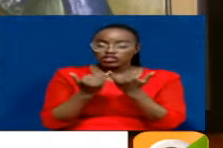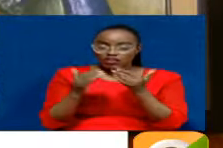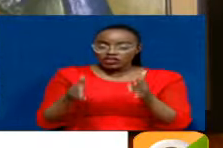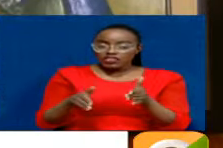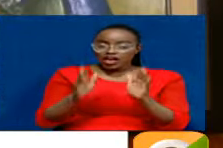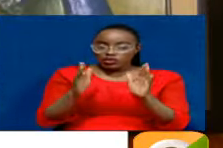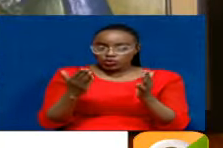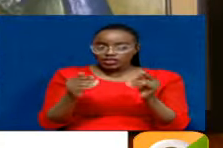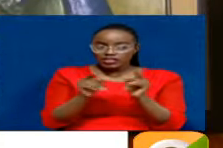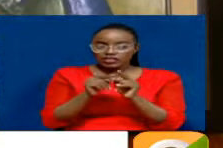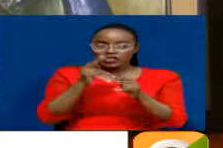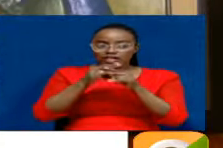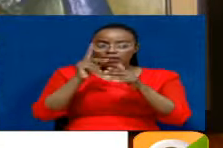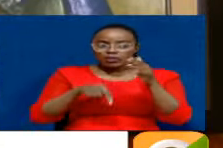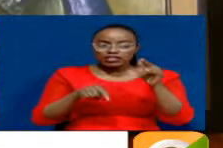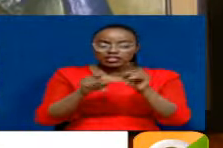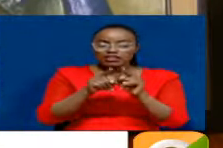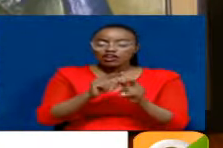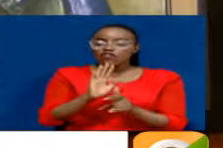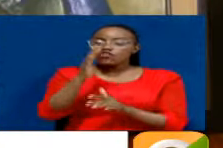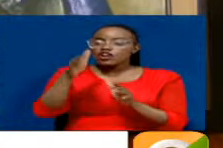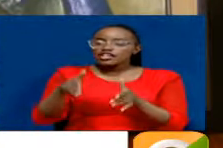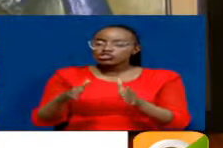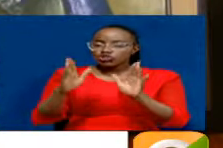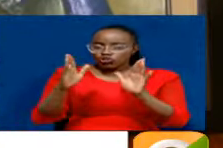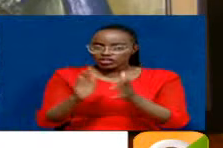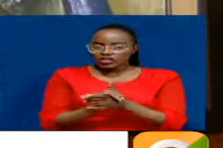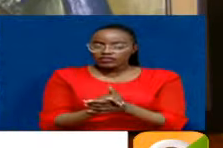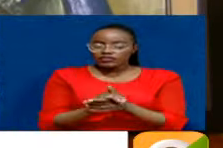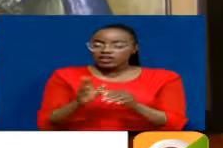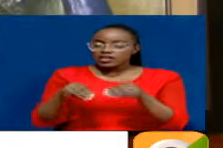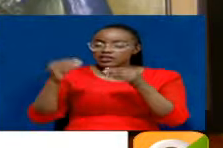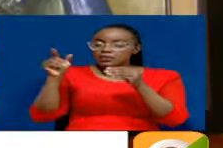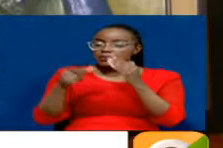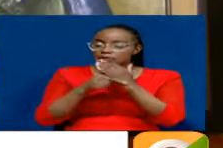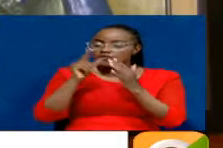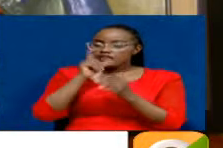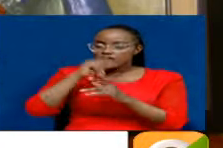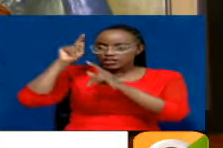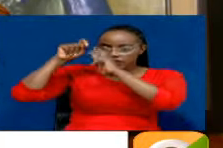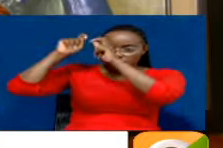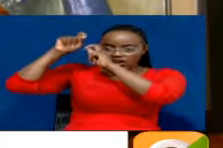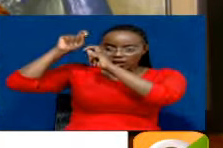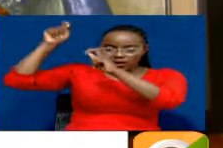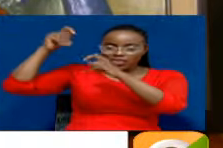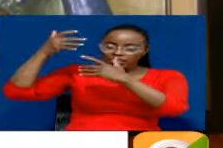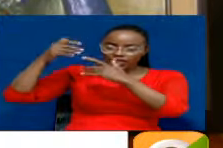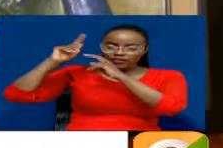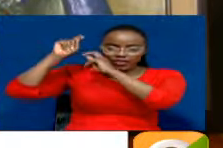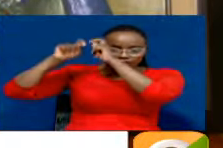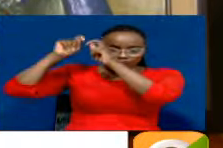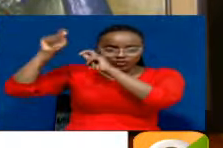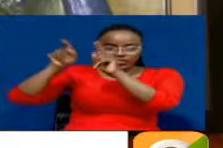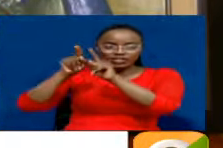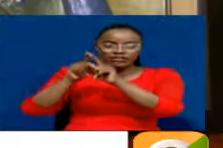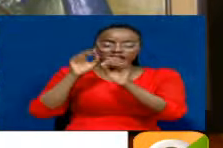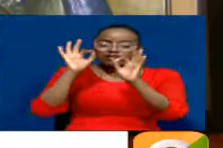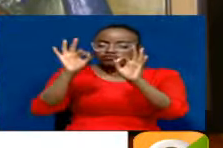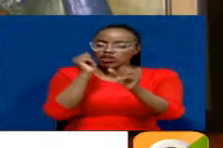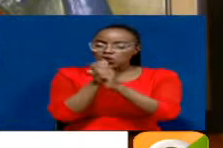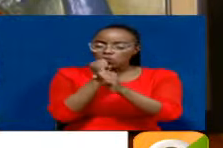road, called now Forest Road, after her, because without Wangari's stamina and